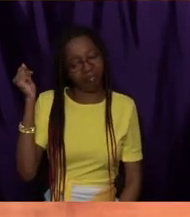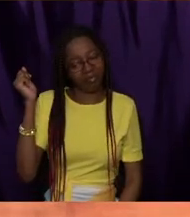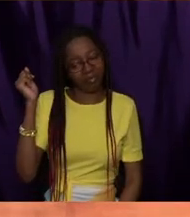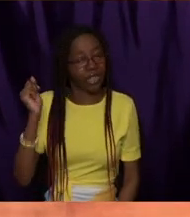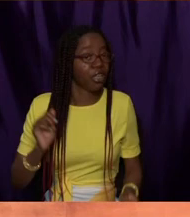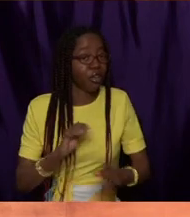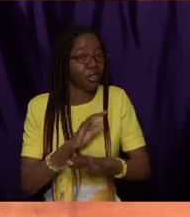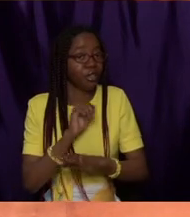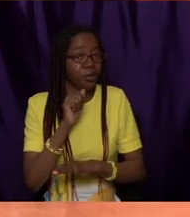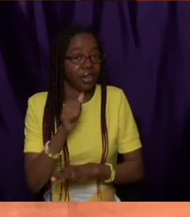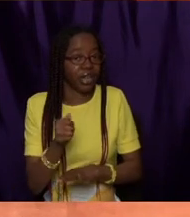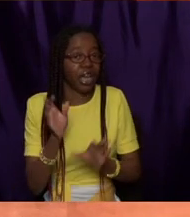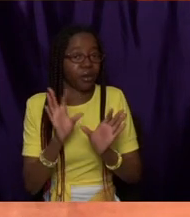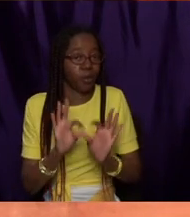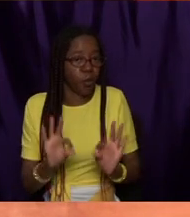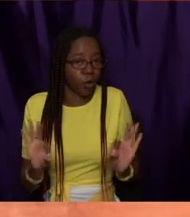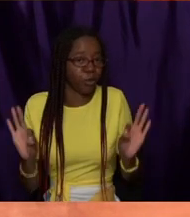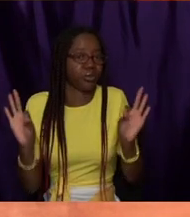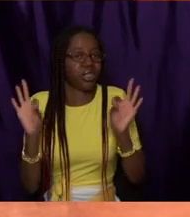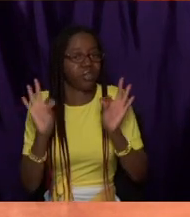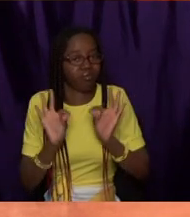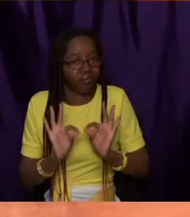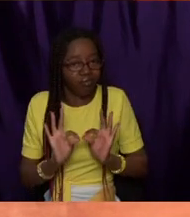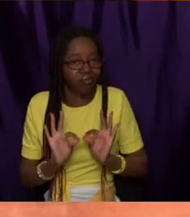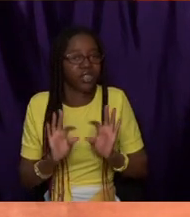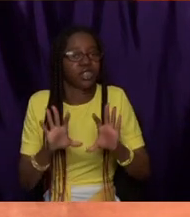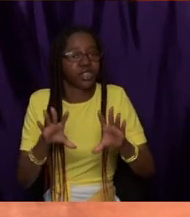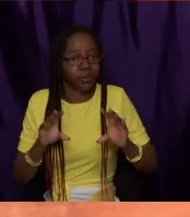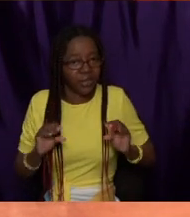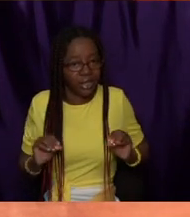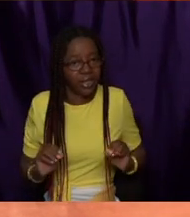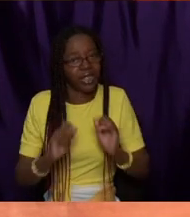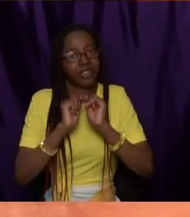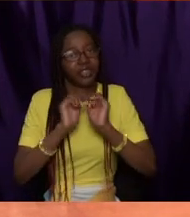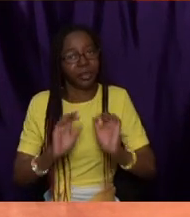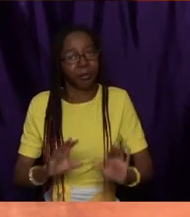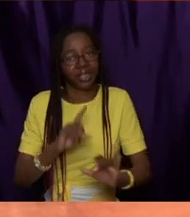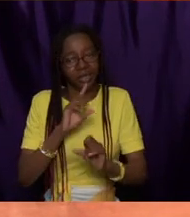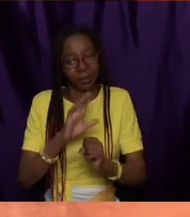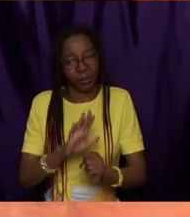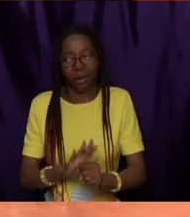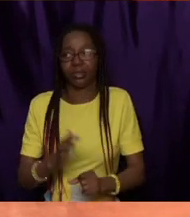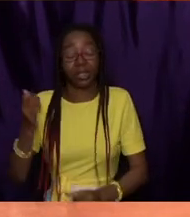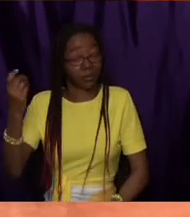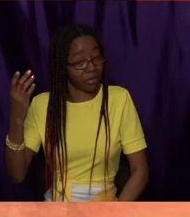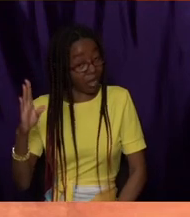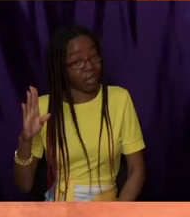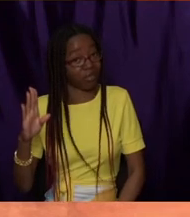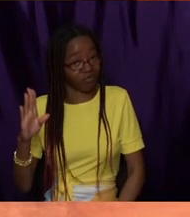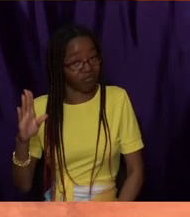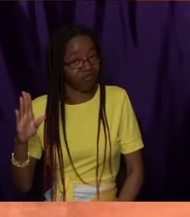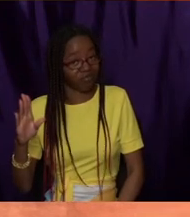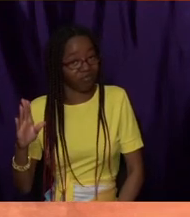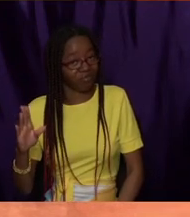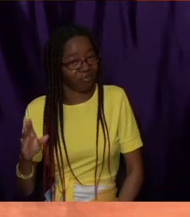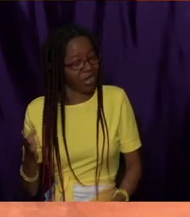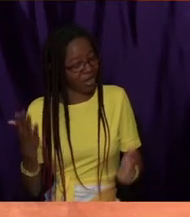you don't deserve to receive the blessed promises of God.